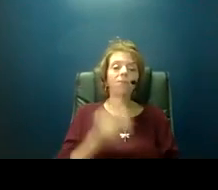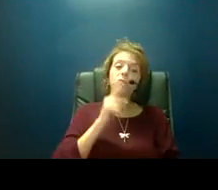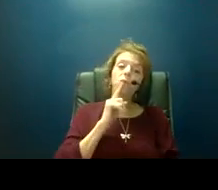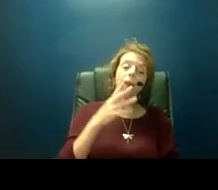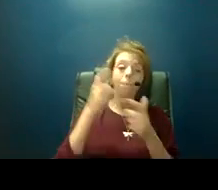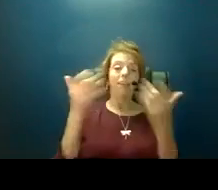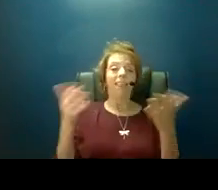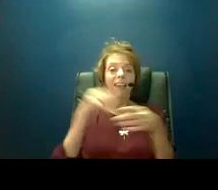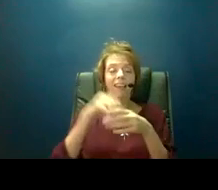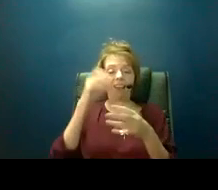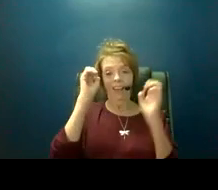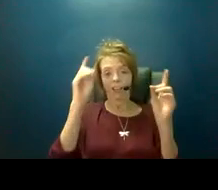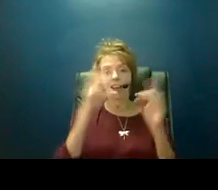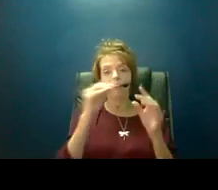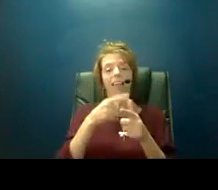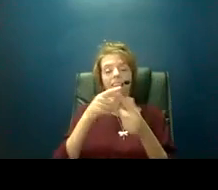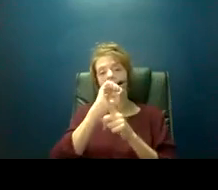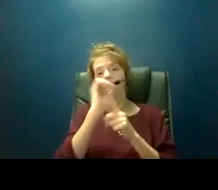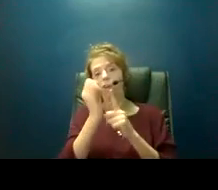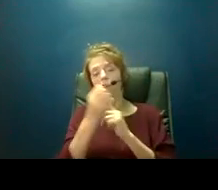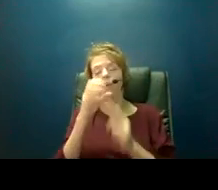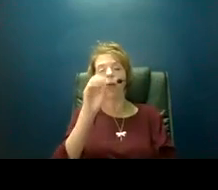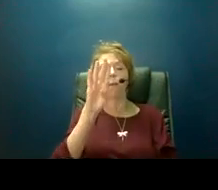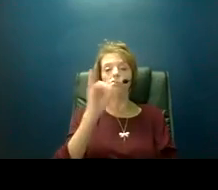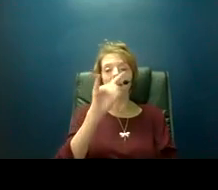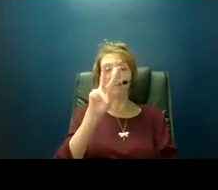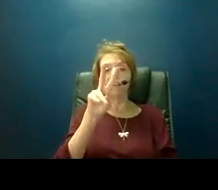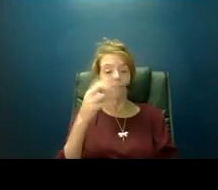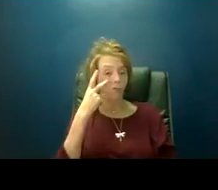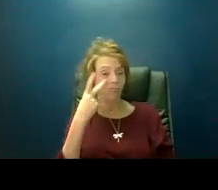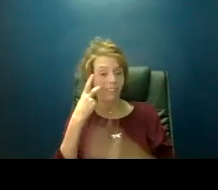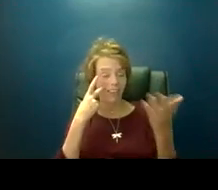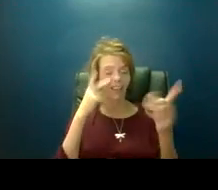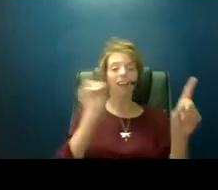in the education sector. And then evolving objectives. So if you've looked at the Kennedy Center